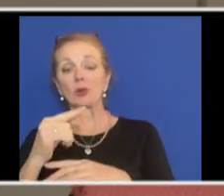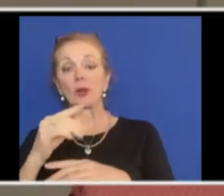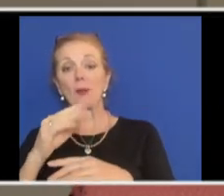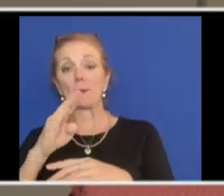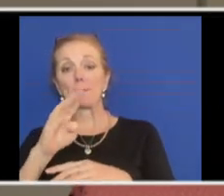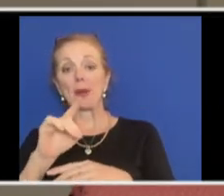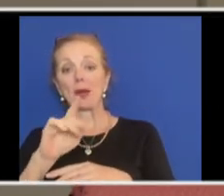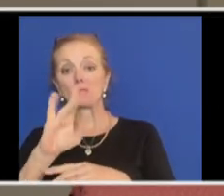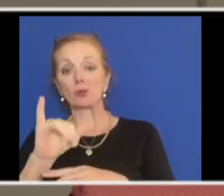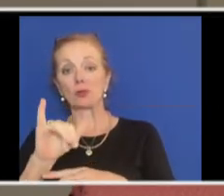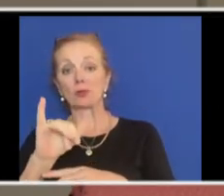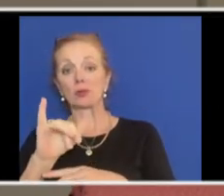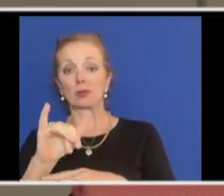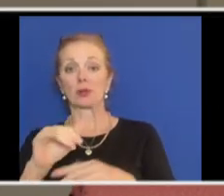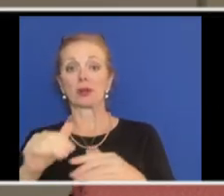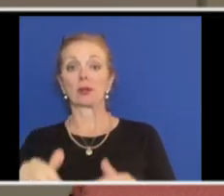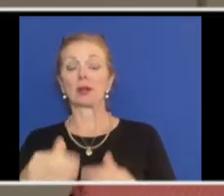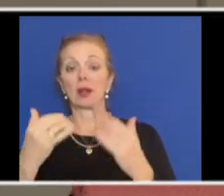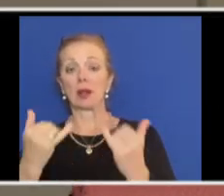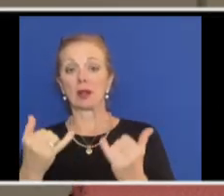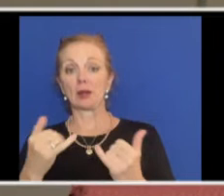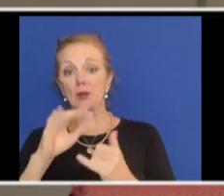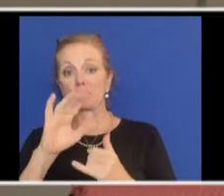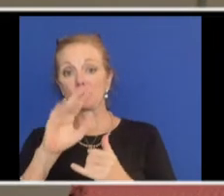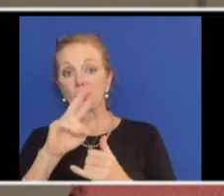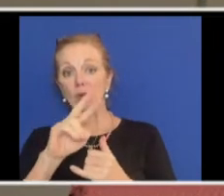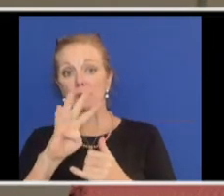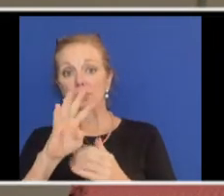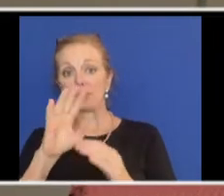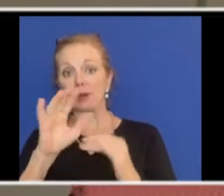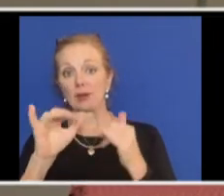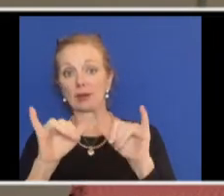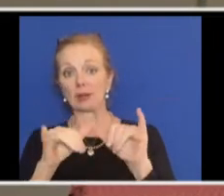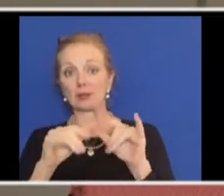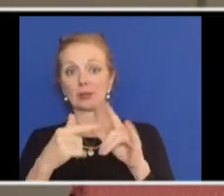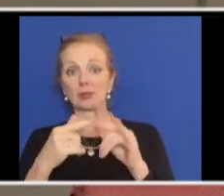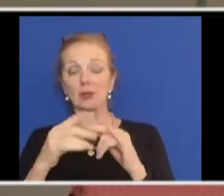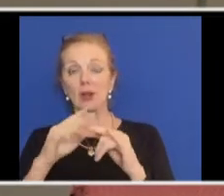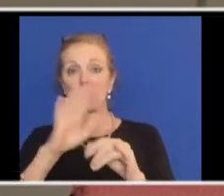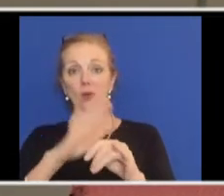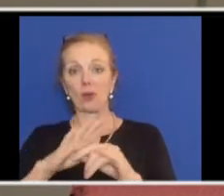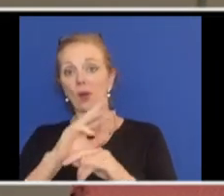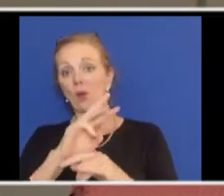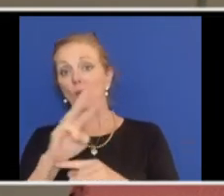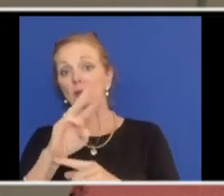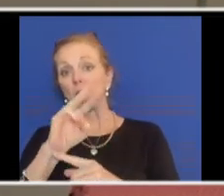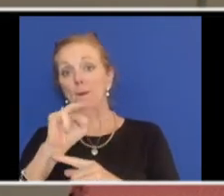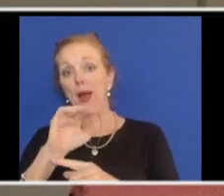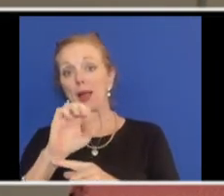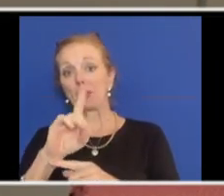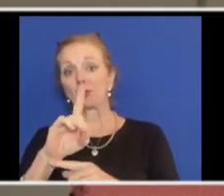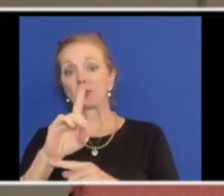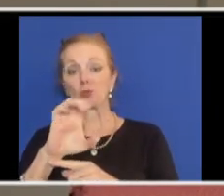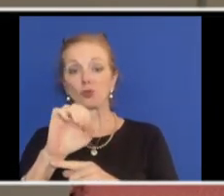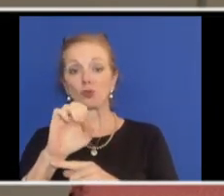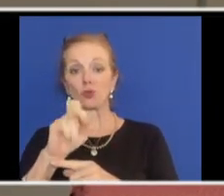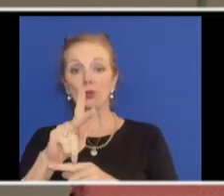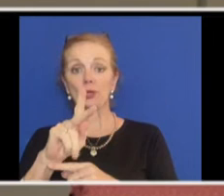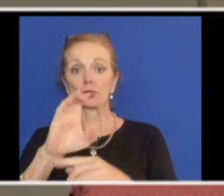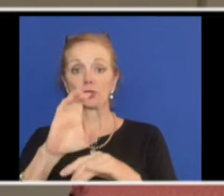via an existing 24 inch water distribution Mains located at West Mallard Creek Church Road